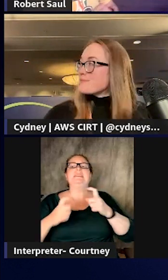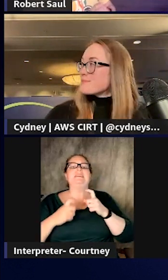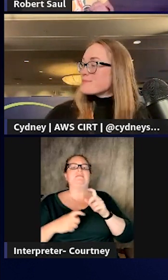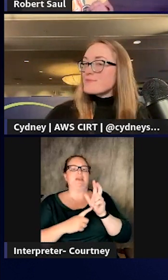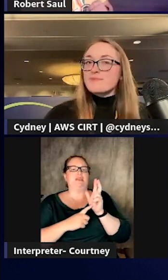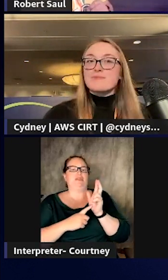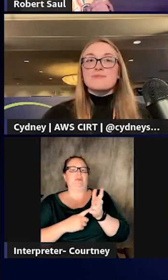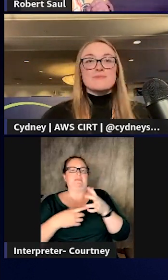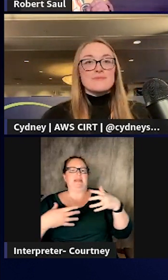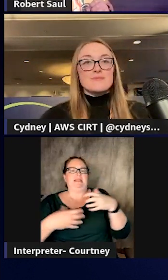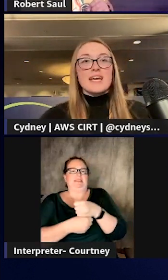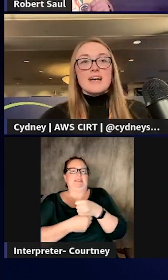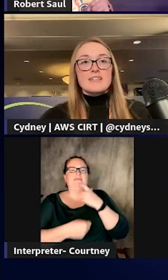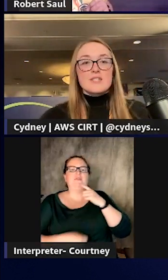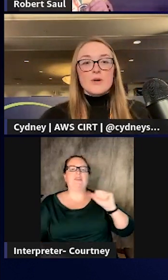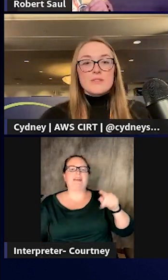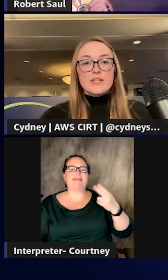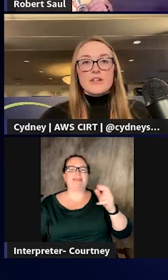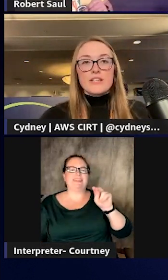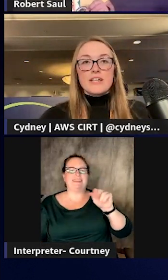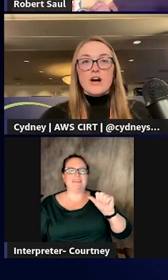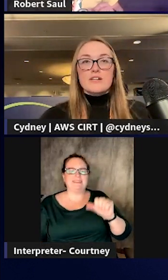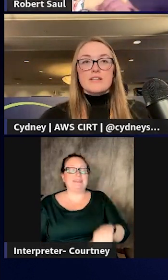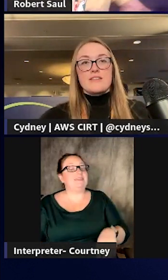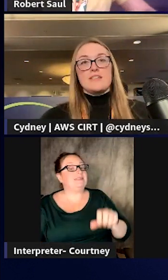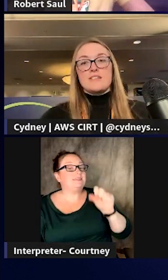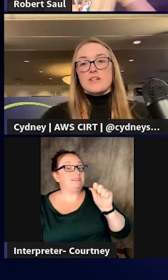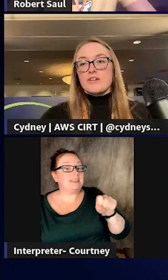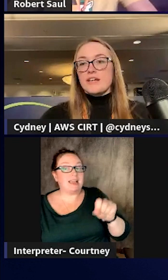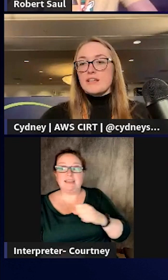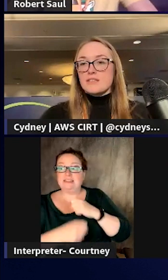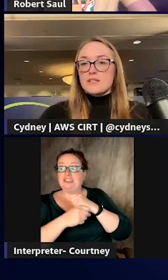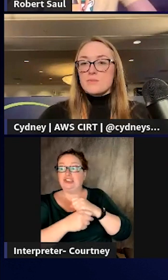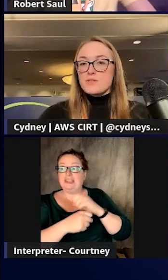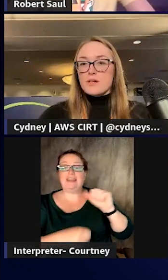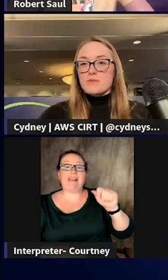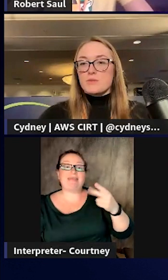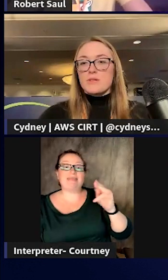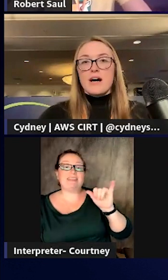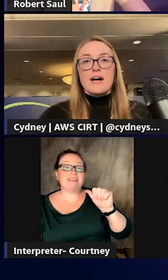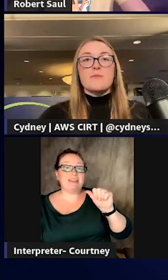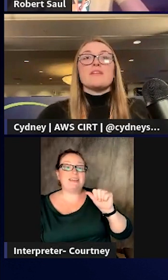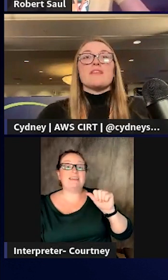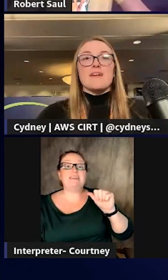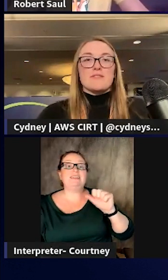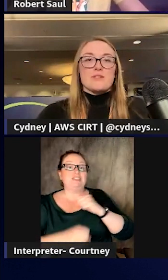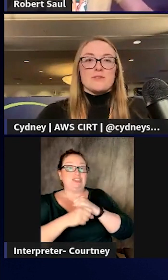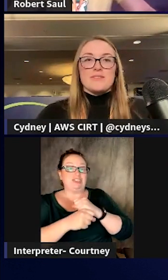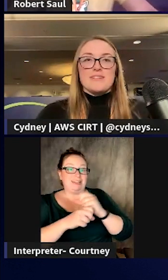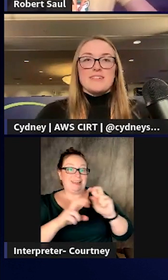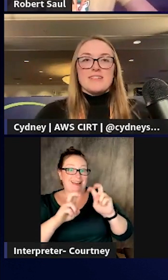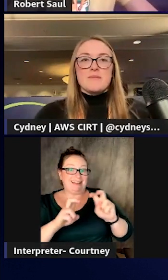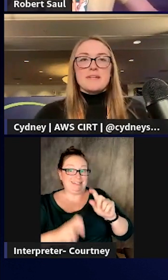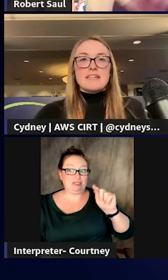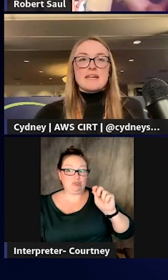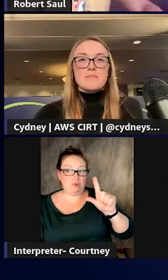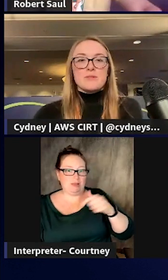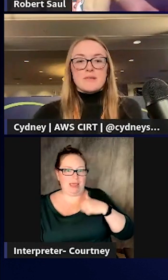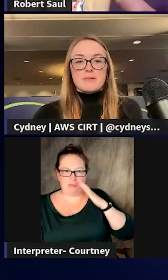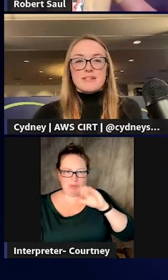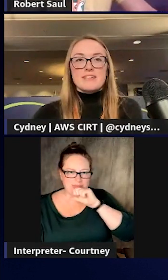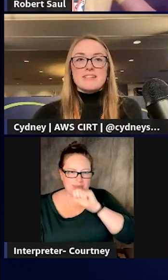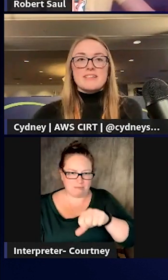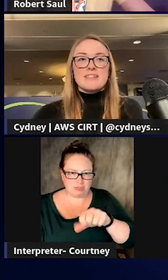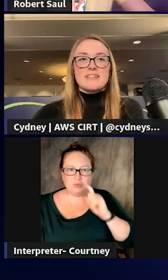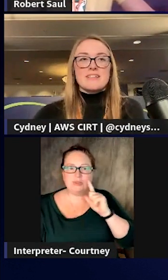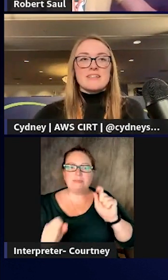Athena. Yeah, so our Athena Security Analytics Bootstrap tool. I would love to. Let me get that pulled